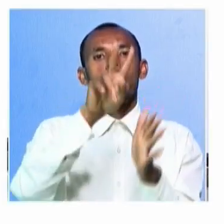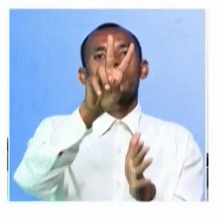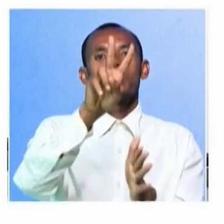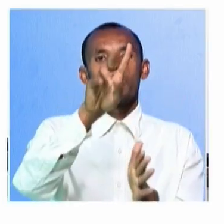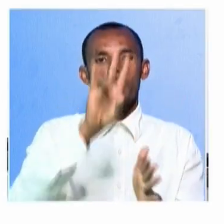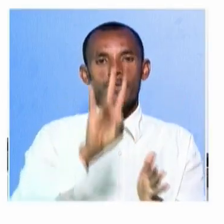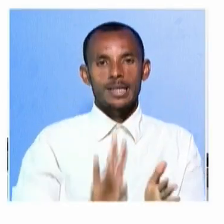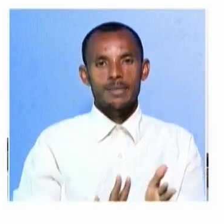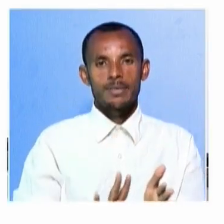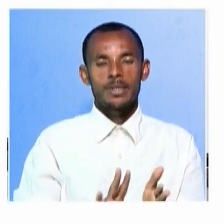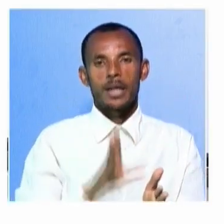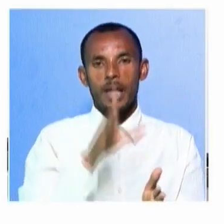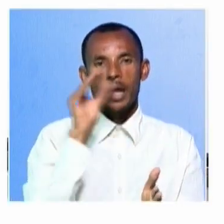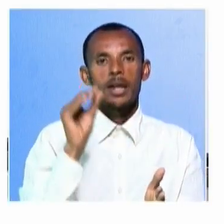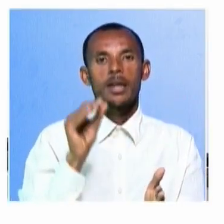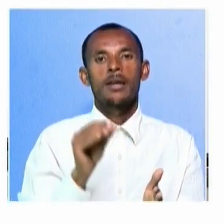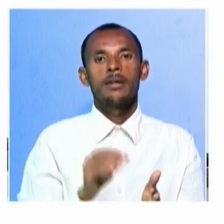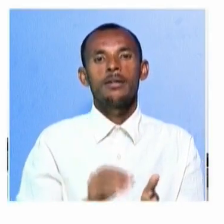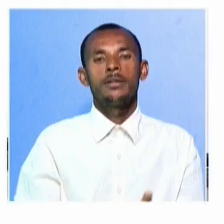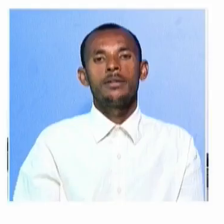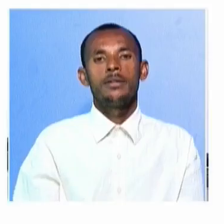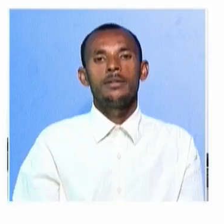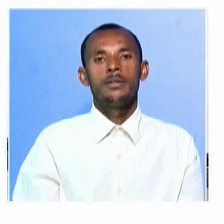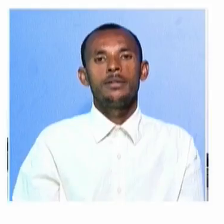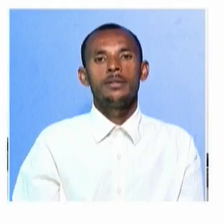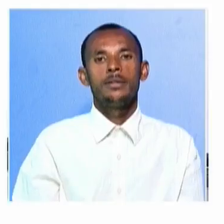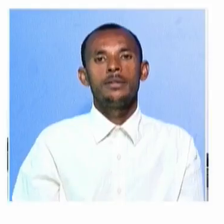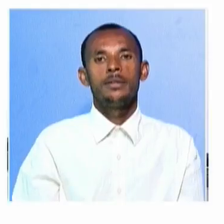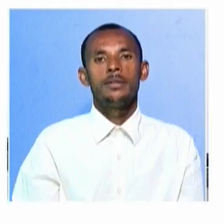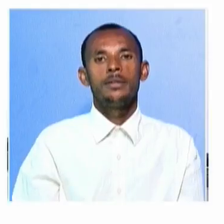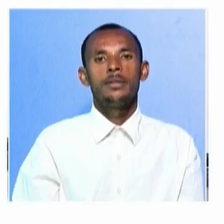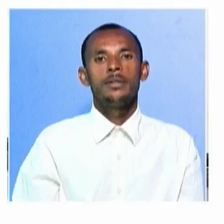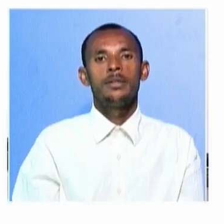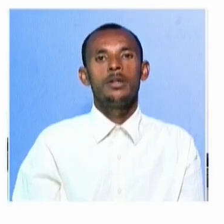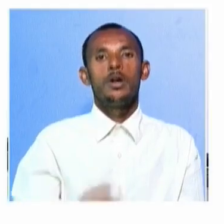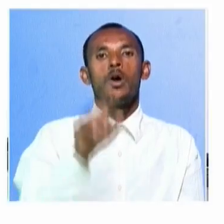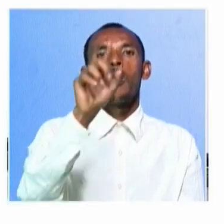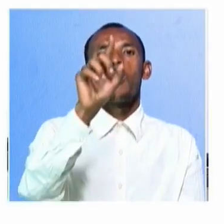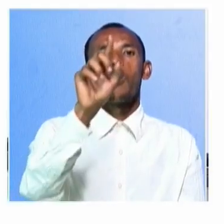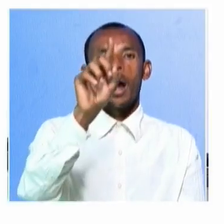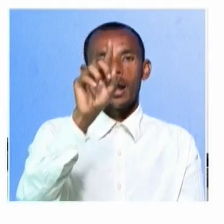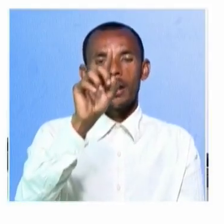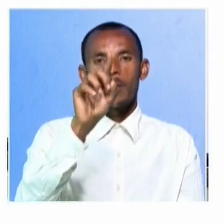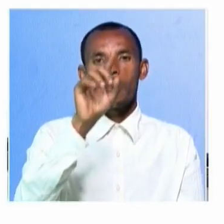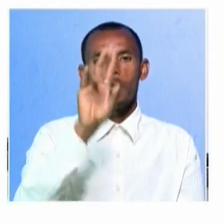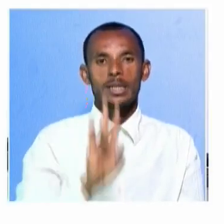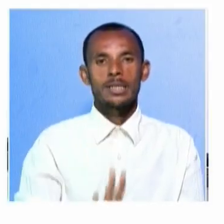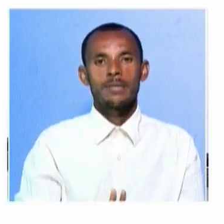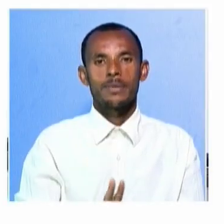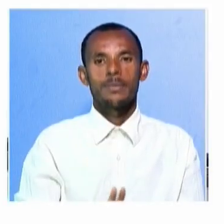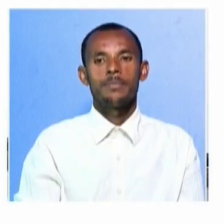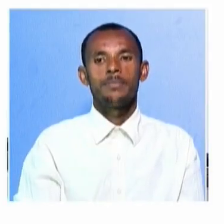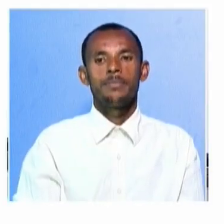7 and 1 over 7.